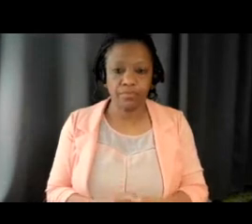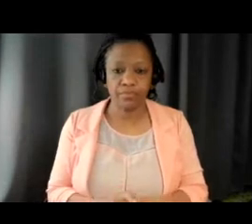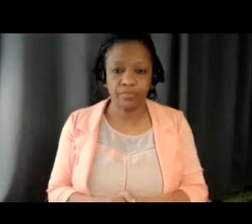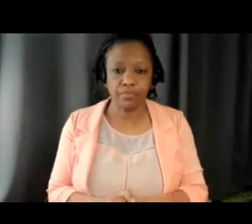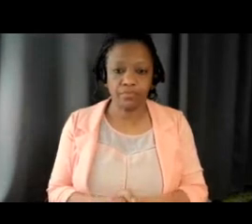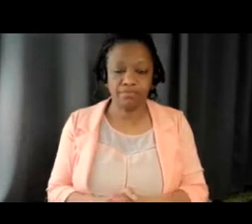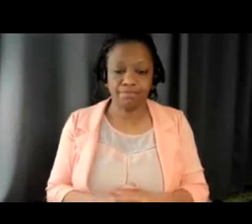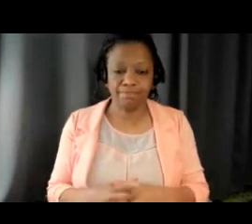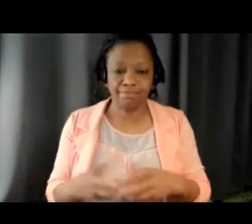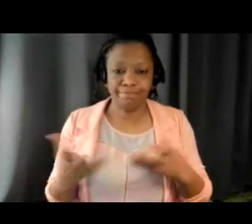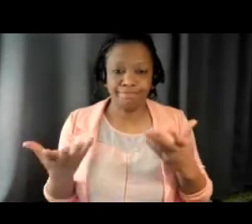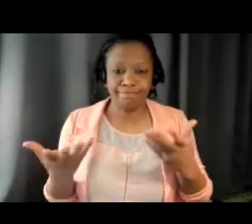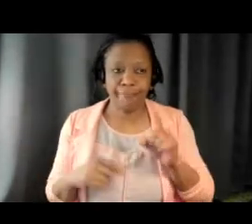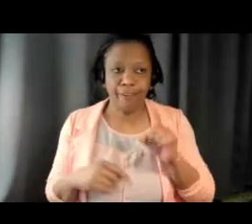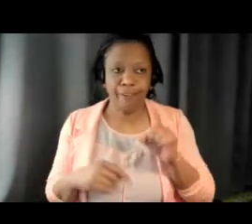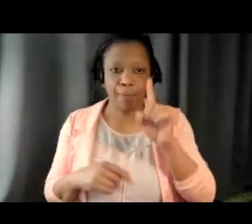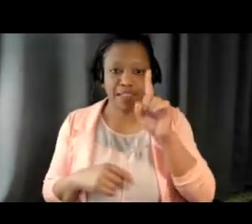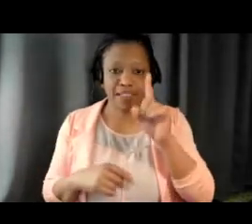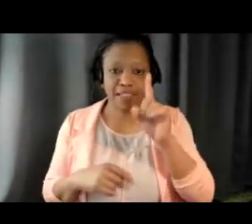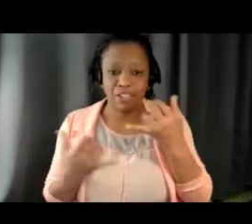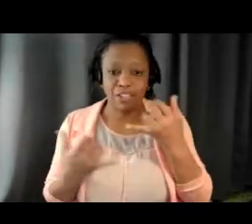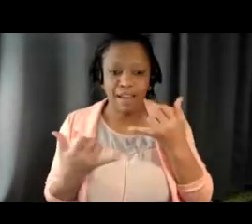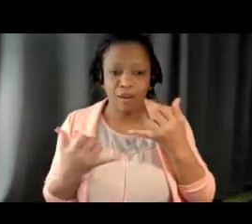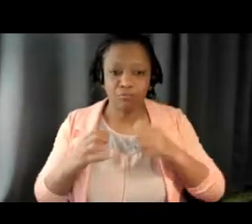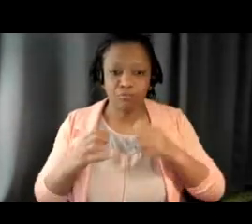So here we go, going up the stairs.